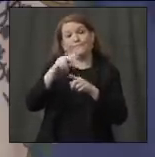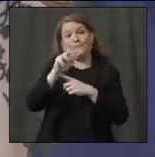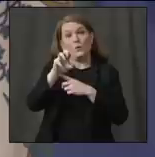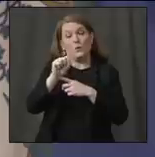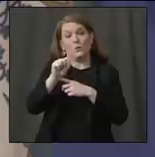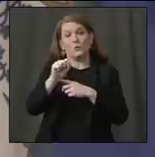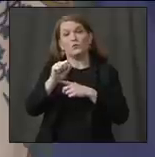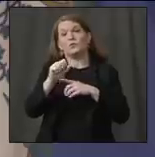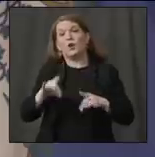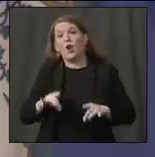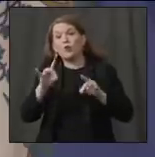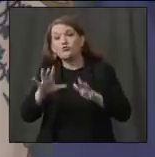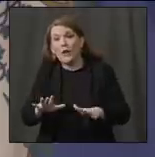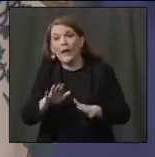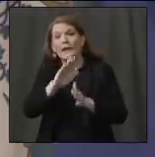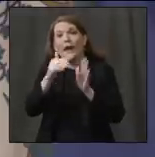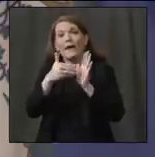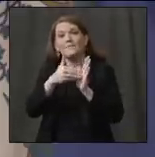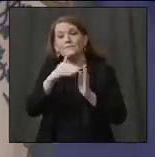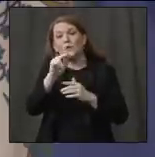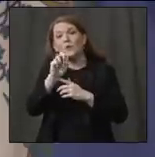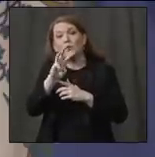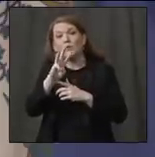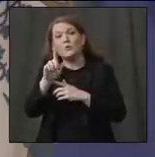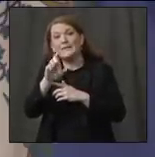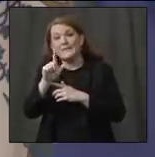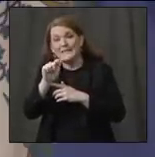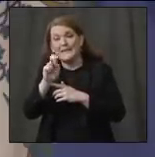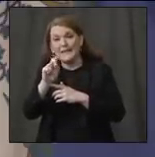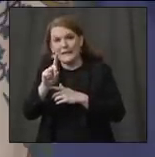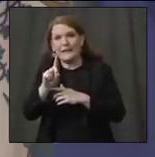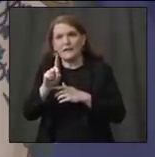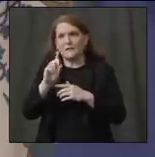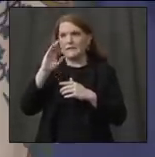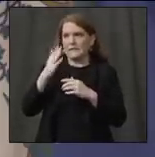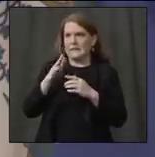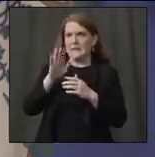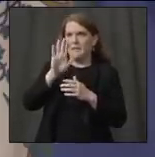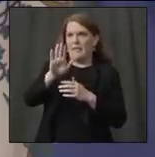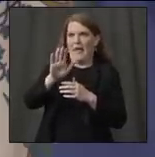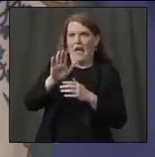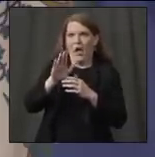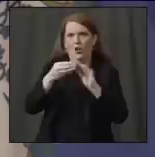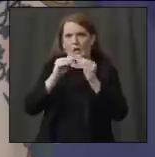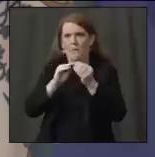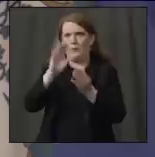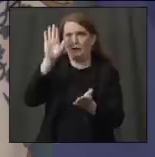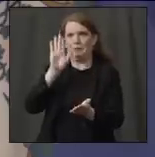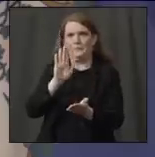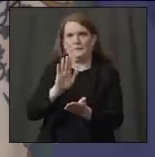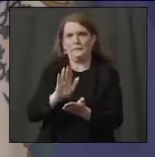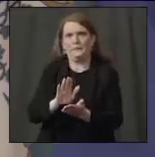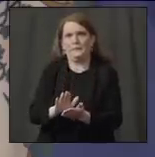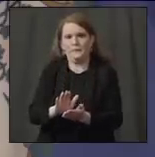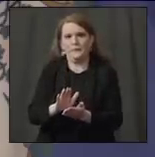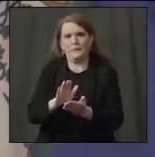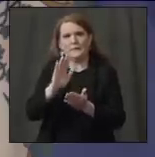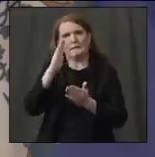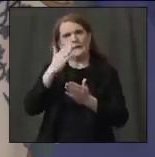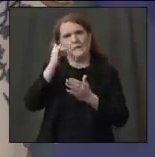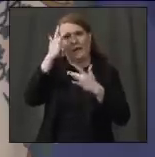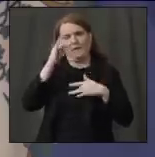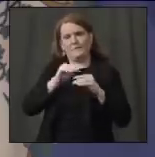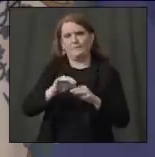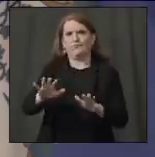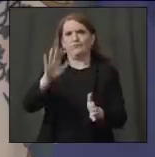social distancing, bringing the infection rate to 0. So there is a light at the end of the tunnel if we focus on what we've got